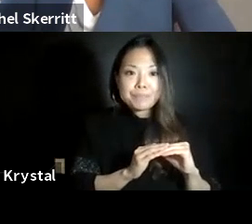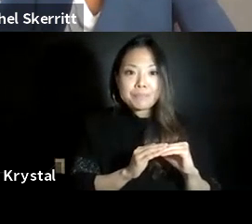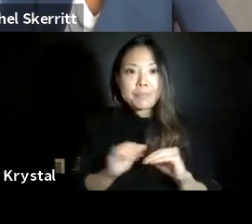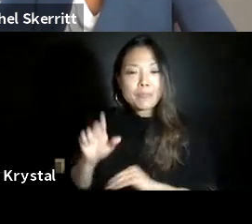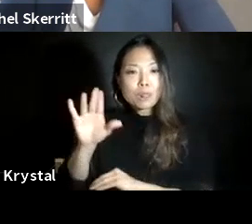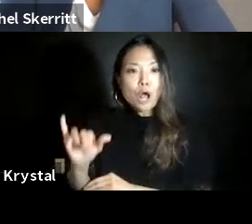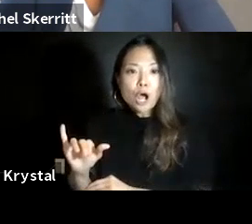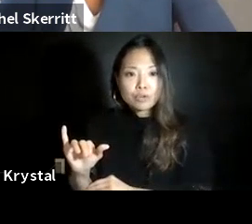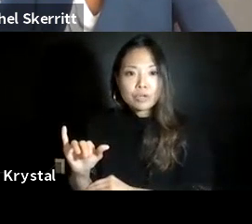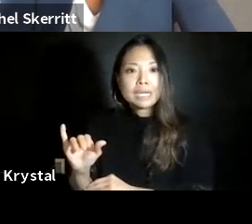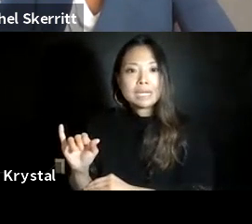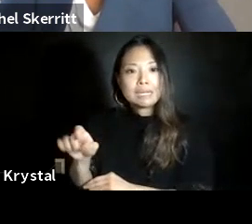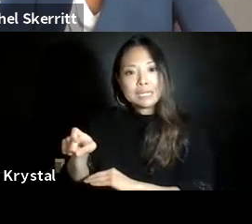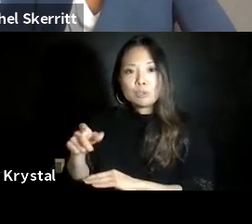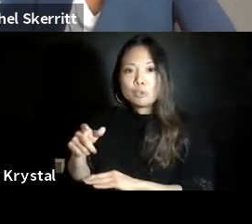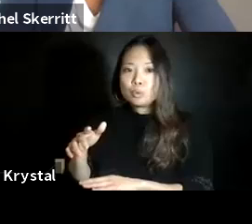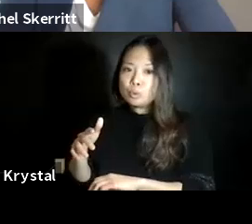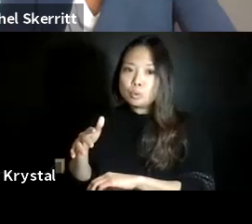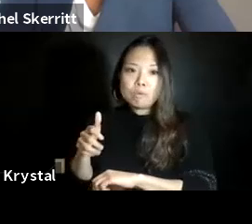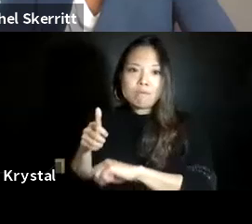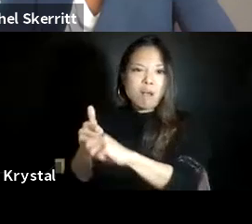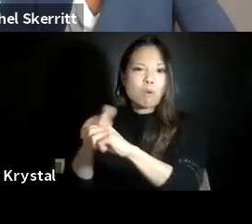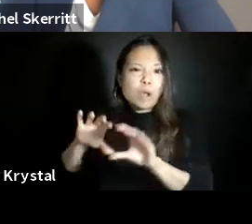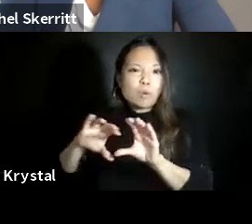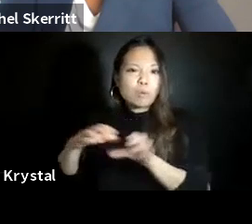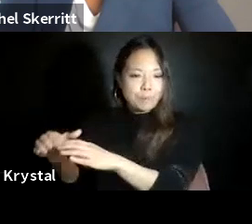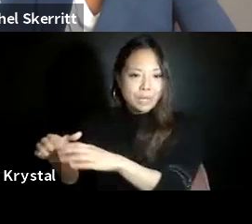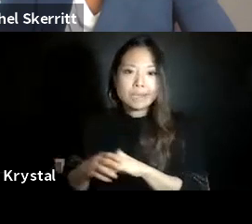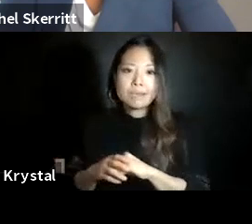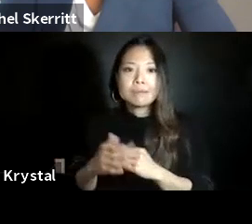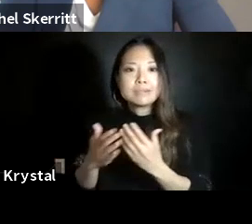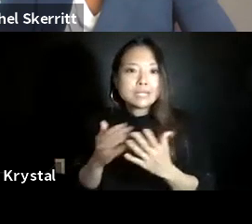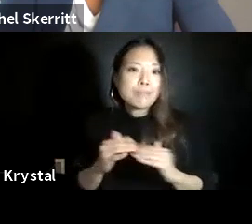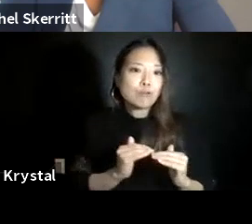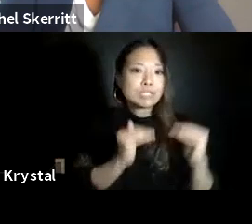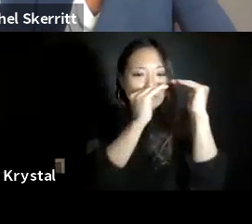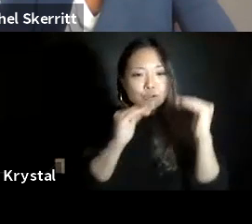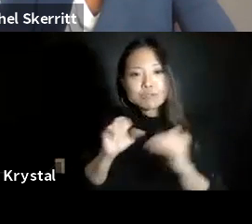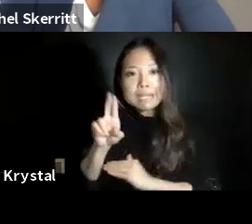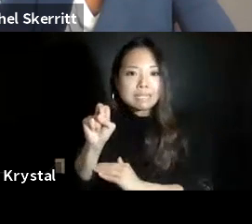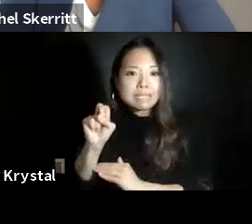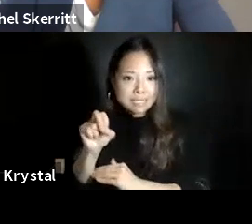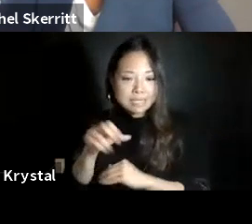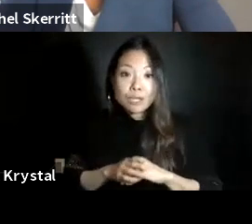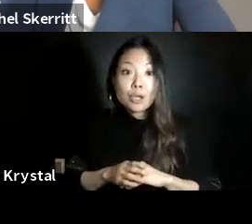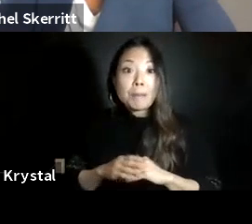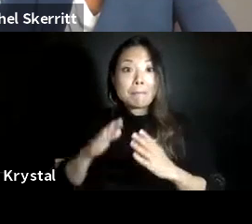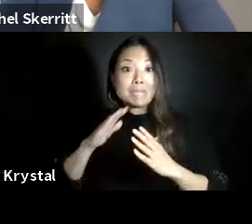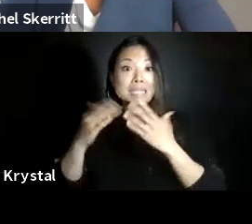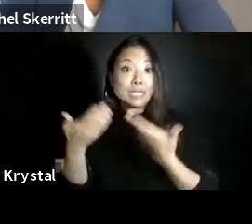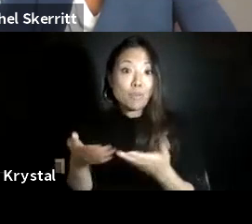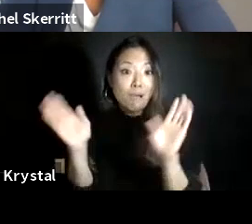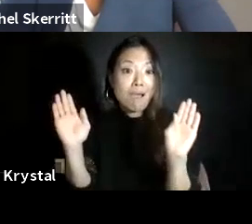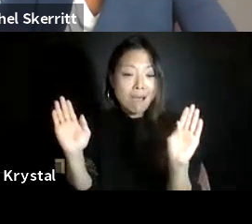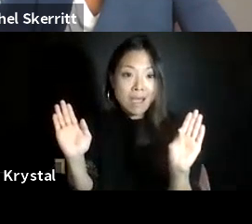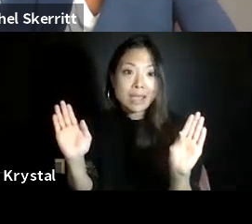along some grouping, whether it's tiers or census tract. But a citywide lottery, I think,